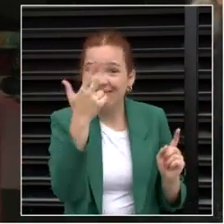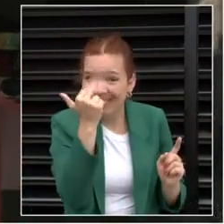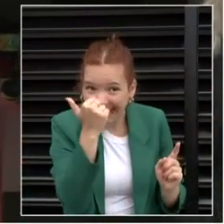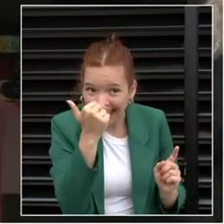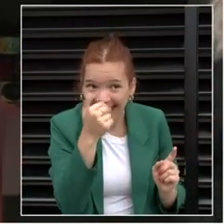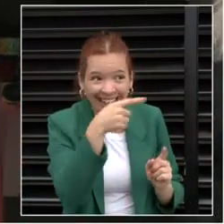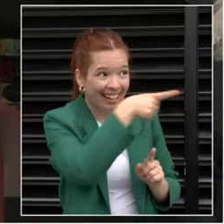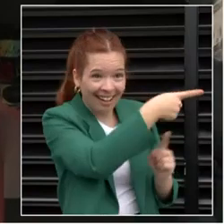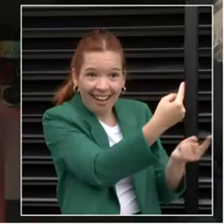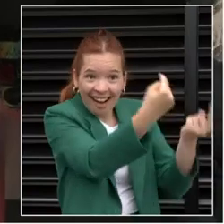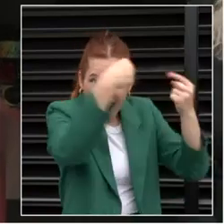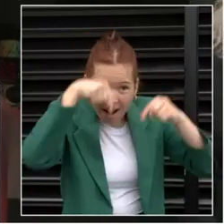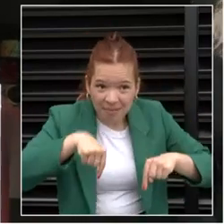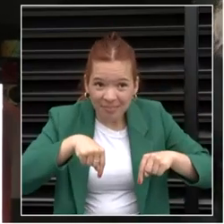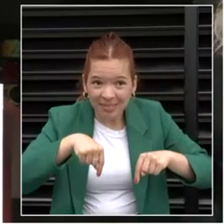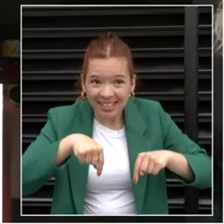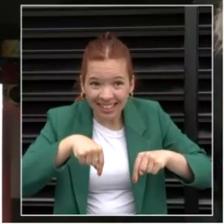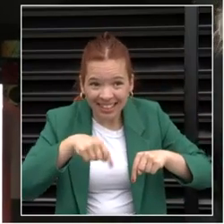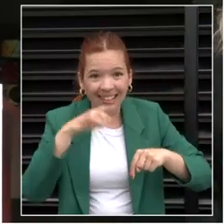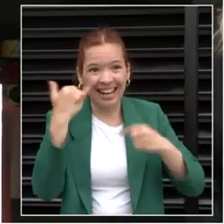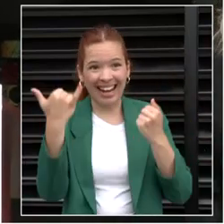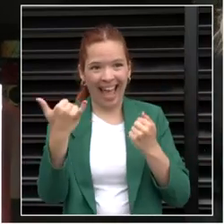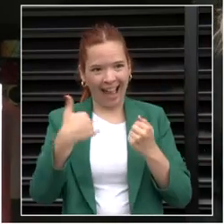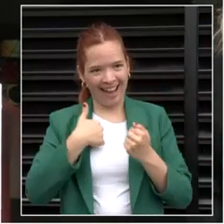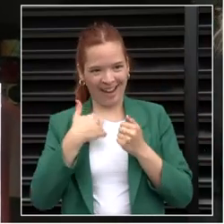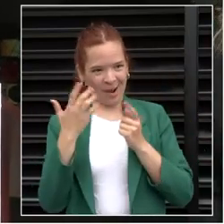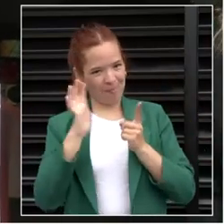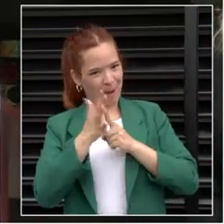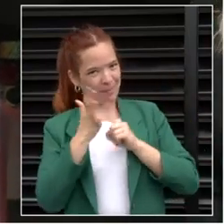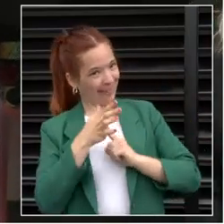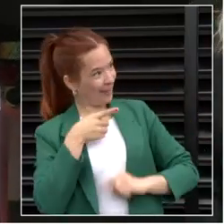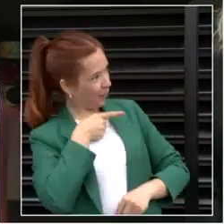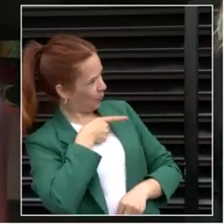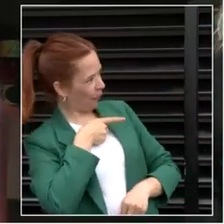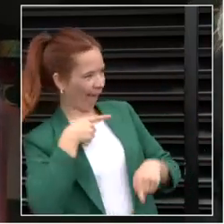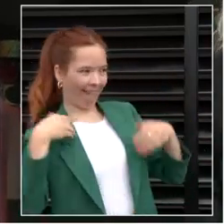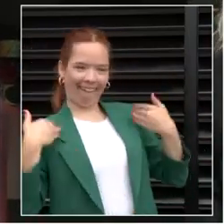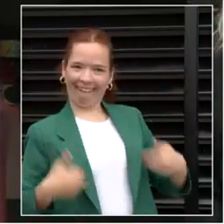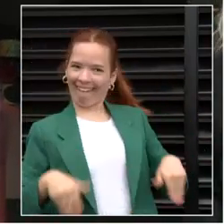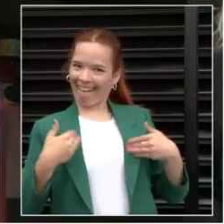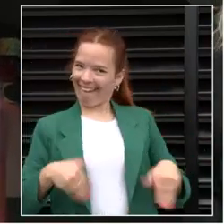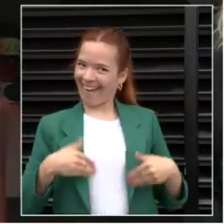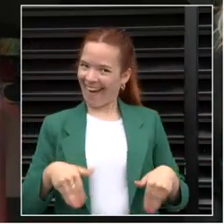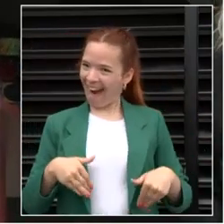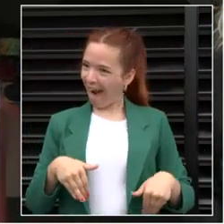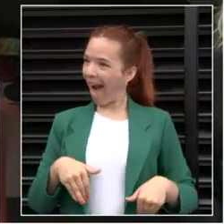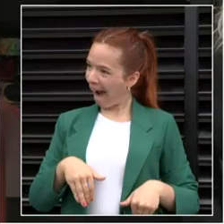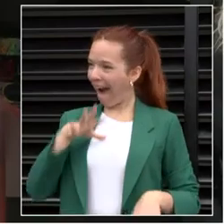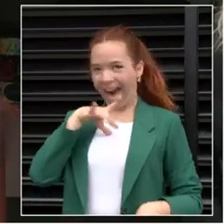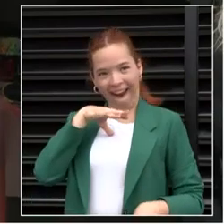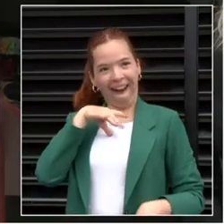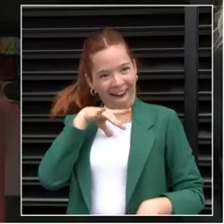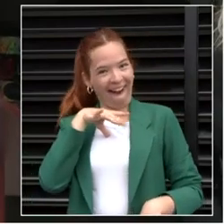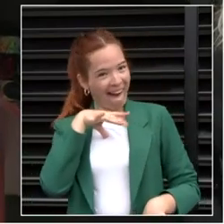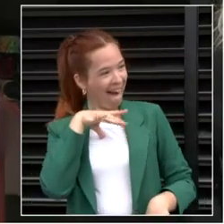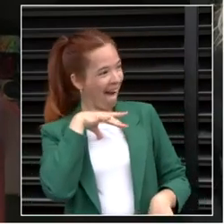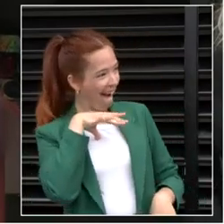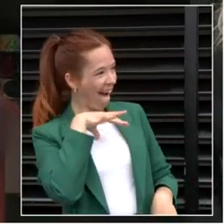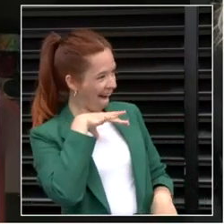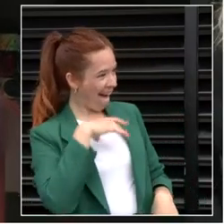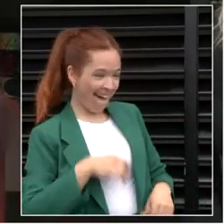was nice. Anyway, after he opened the Anthem, we wanted to do something for